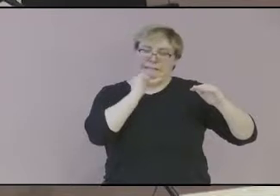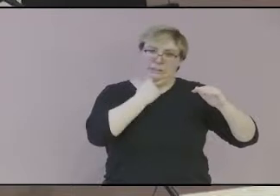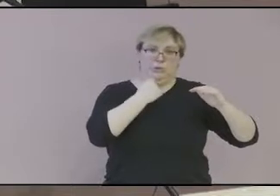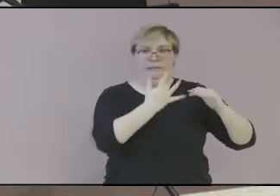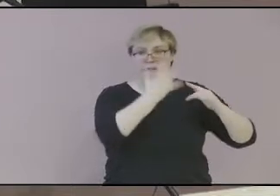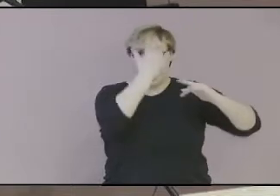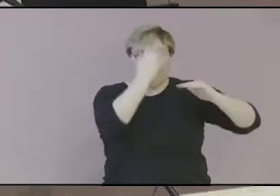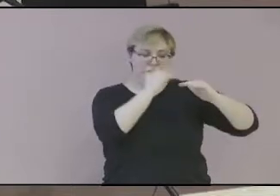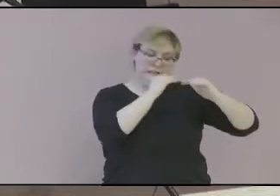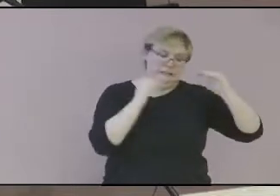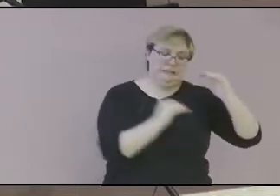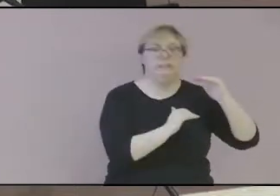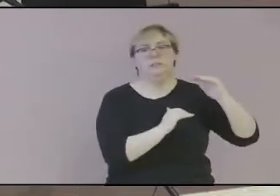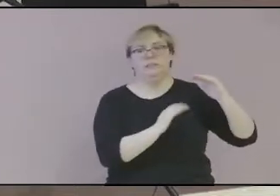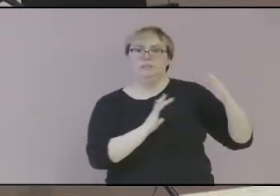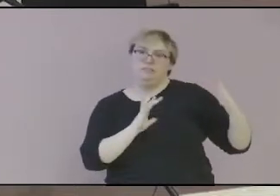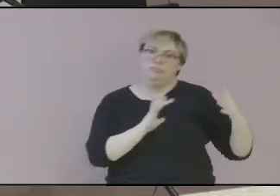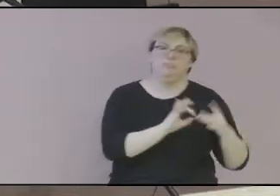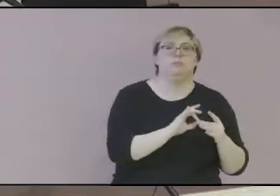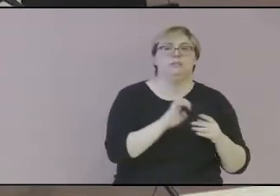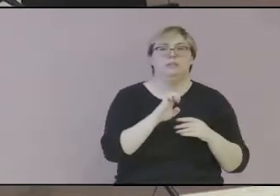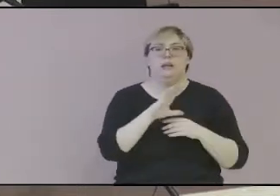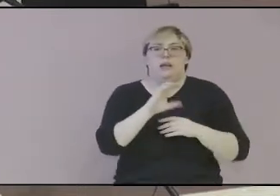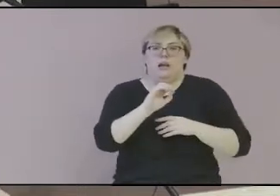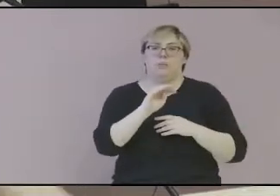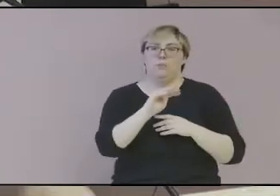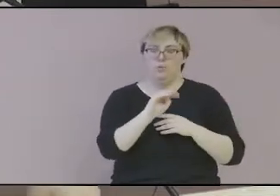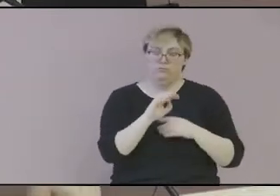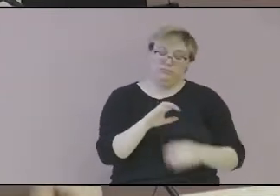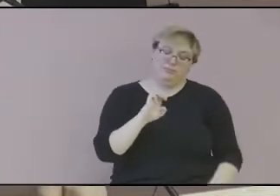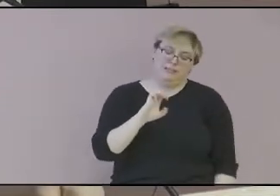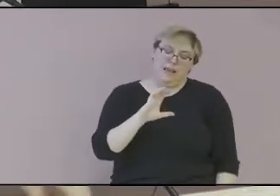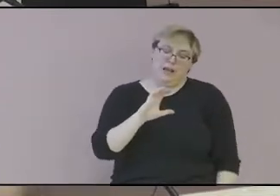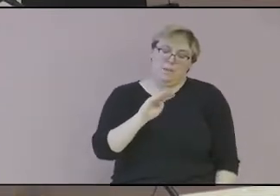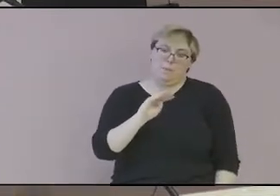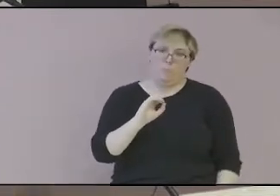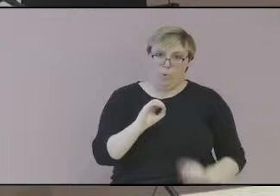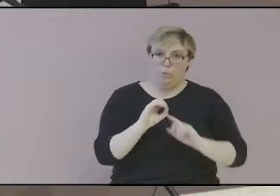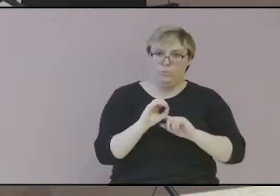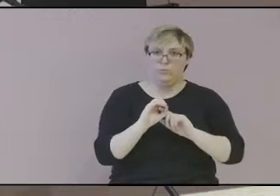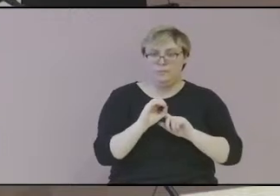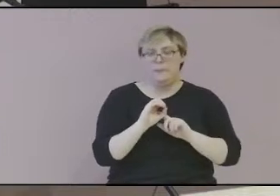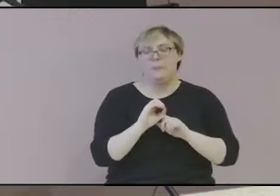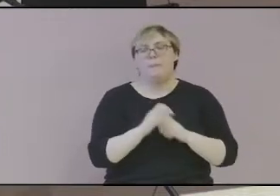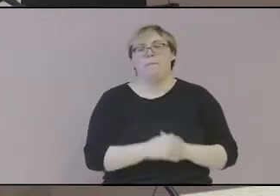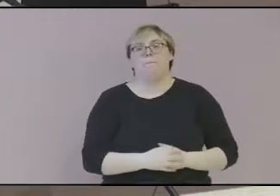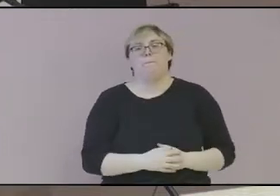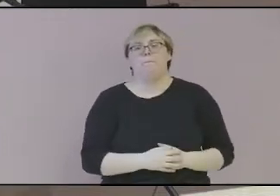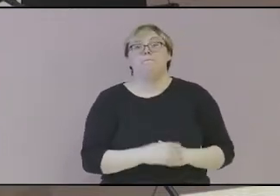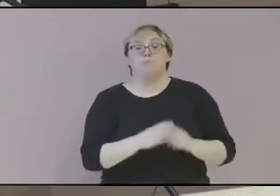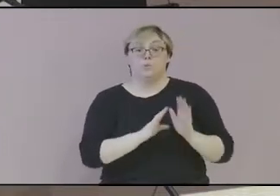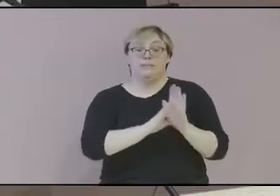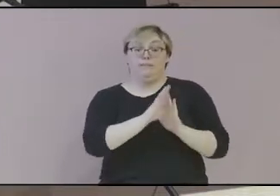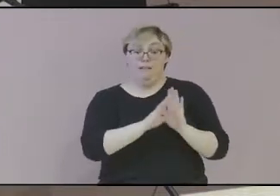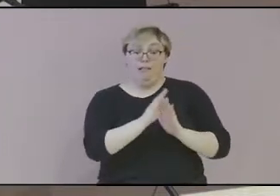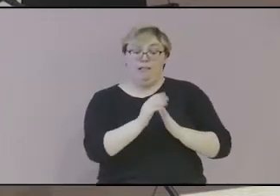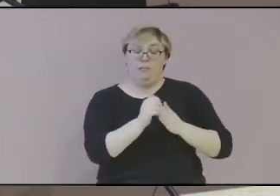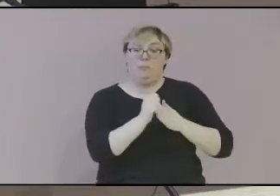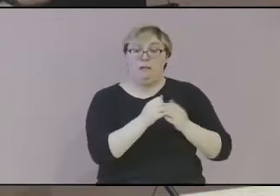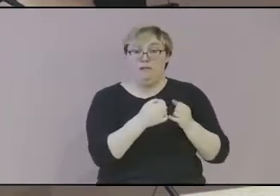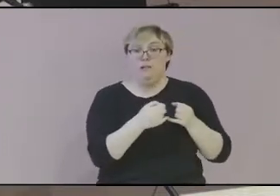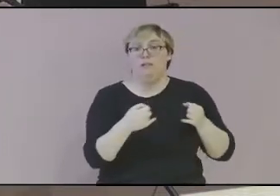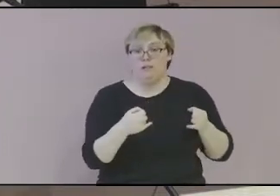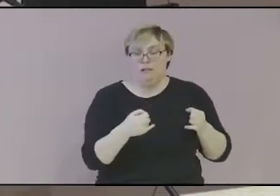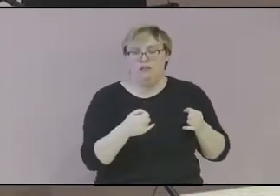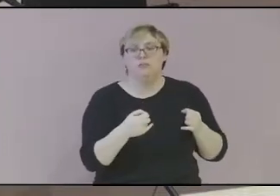COVID-19 pandemic for extracorporeal membrane oxygenation. And those guidelines did potentially involve withholding treatment from those